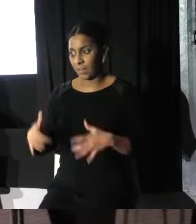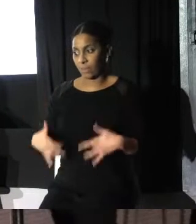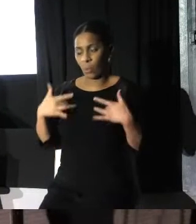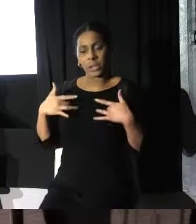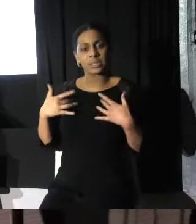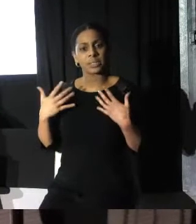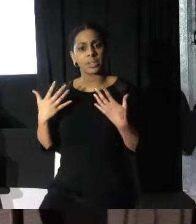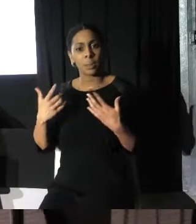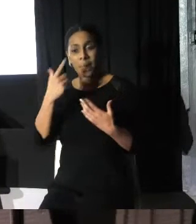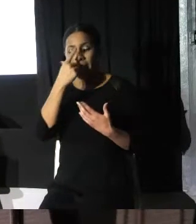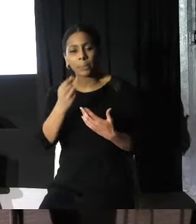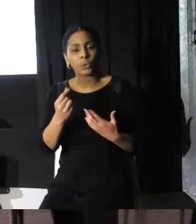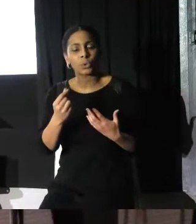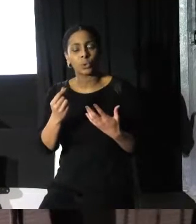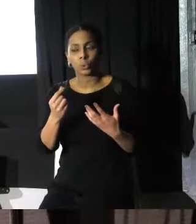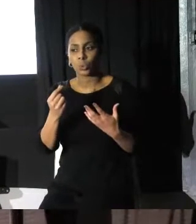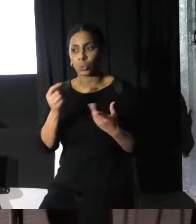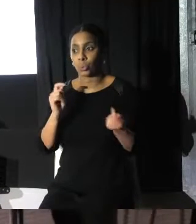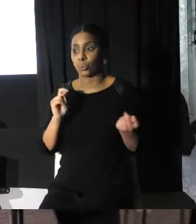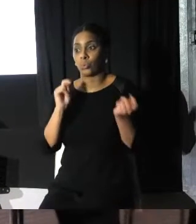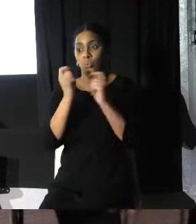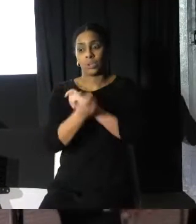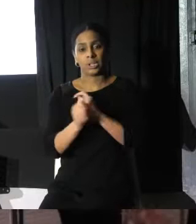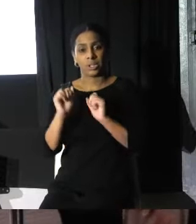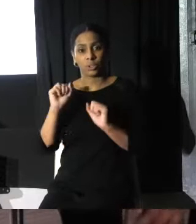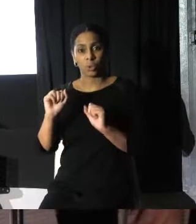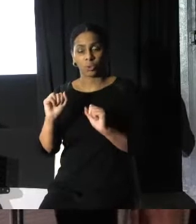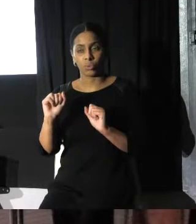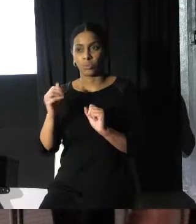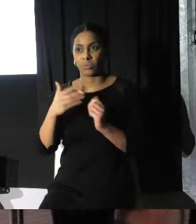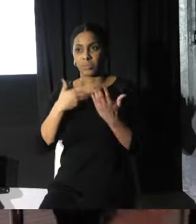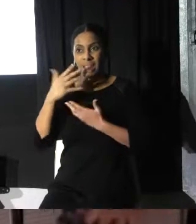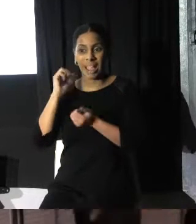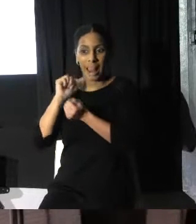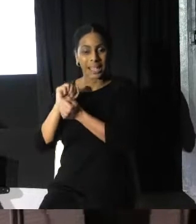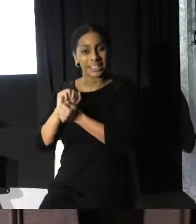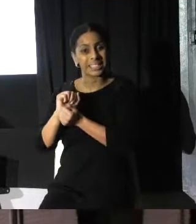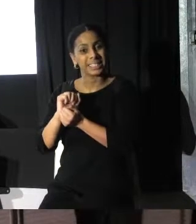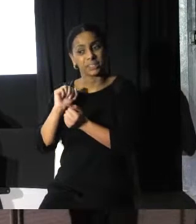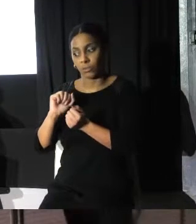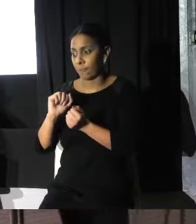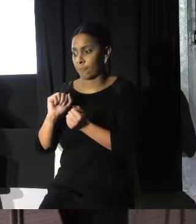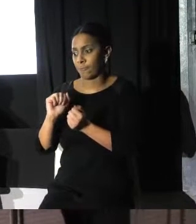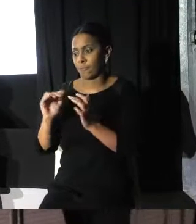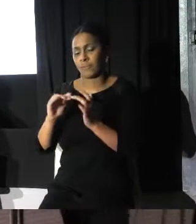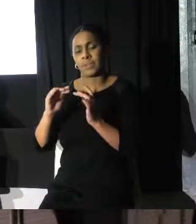undermining these sorts of legacy inequalities. But